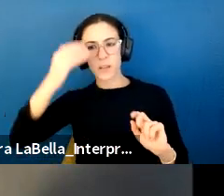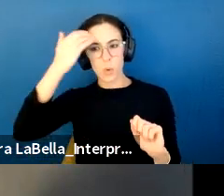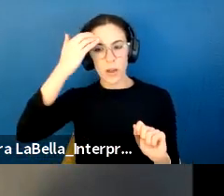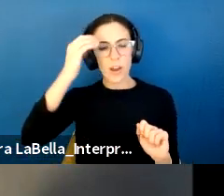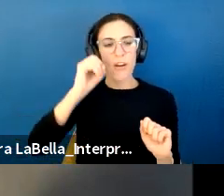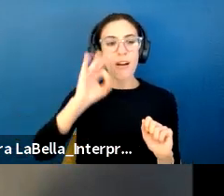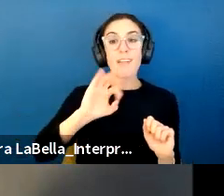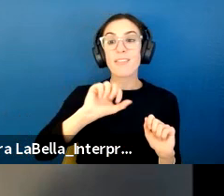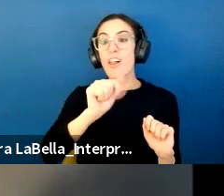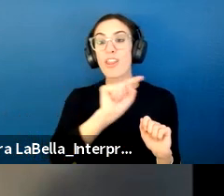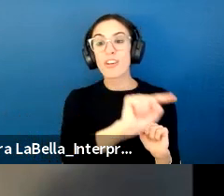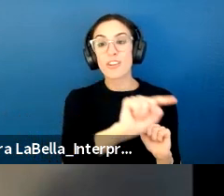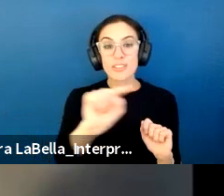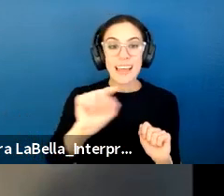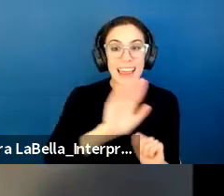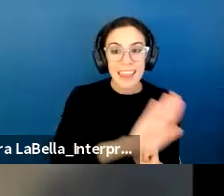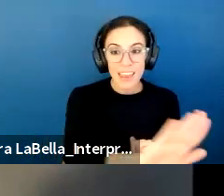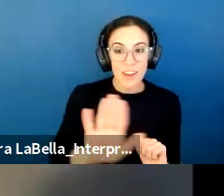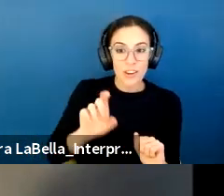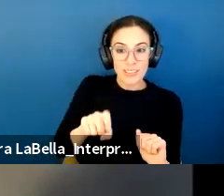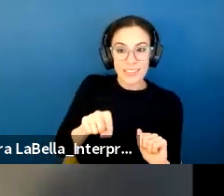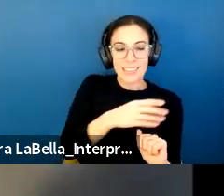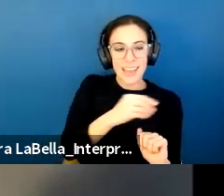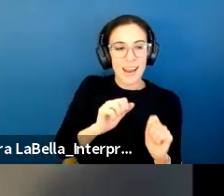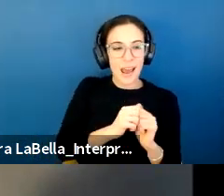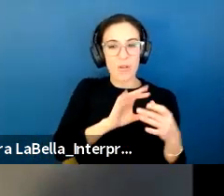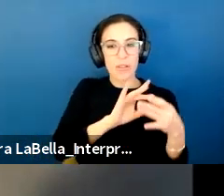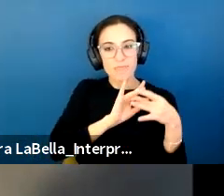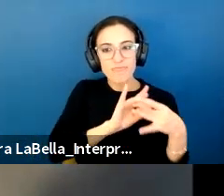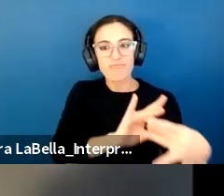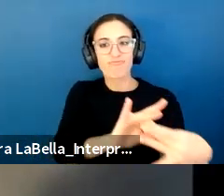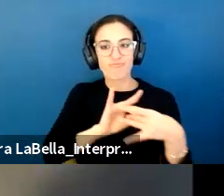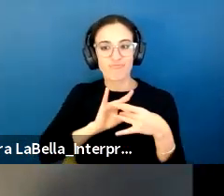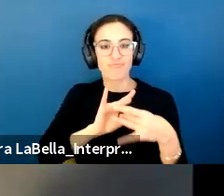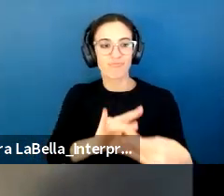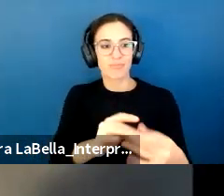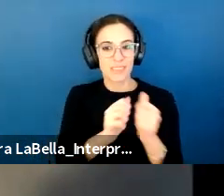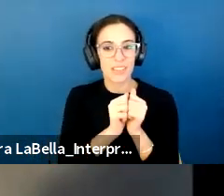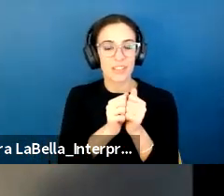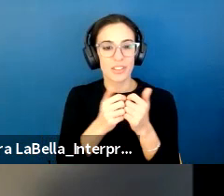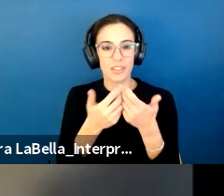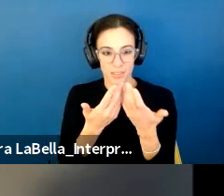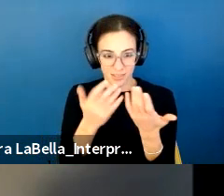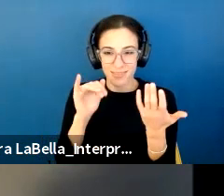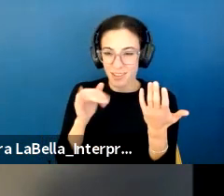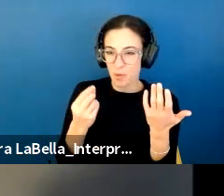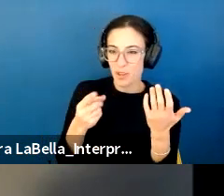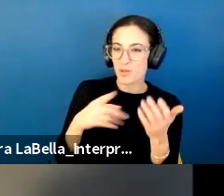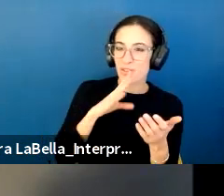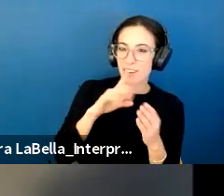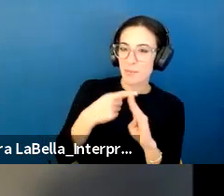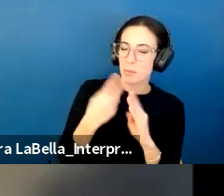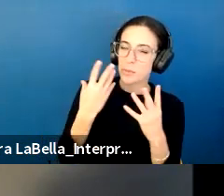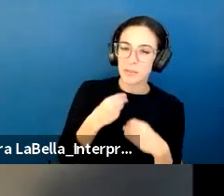people, their needs, and this interconnectedness that you talk about so beautifully, Judy.